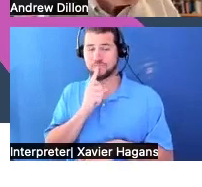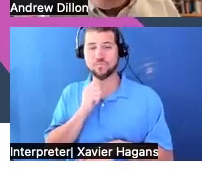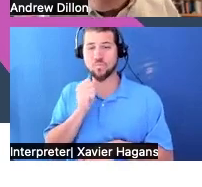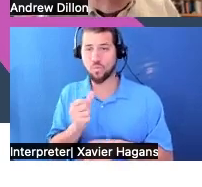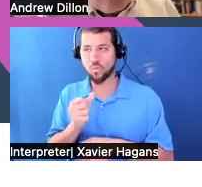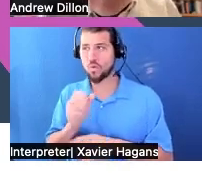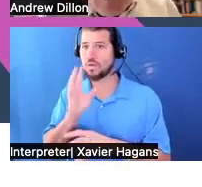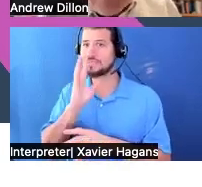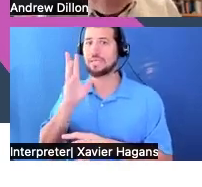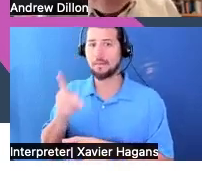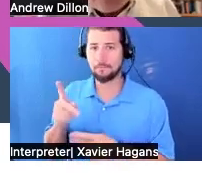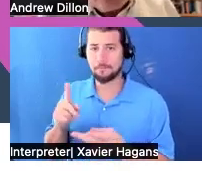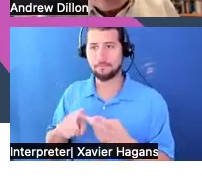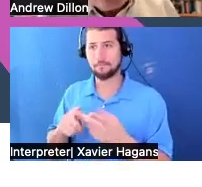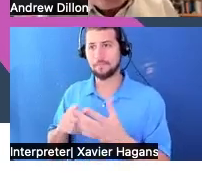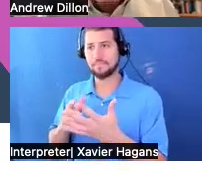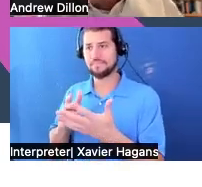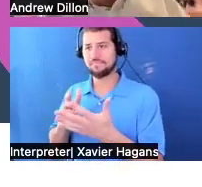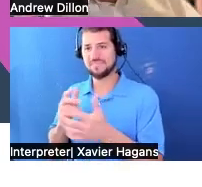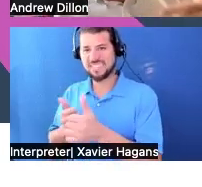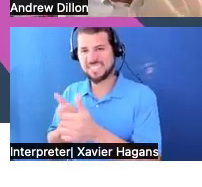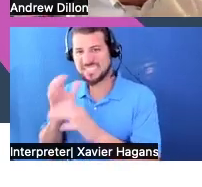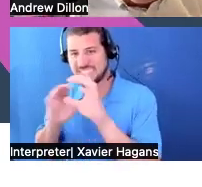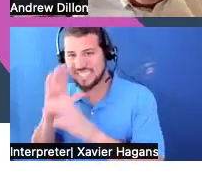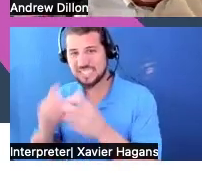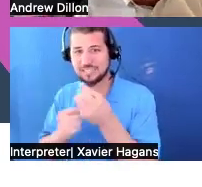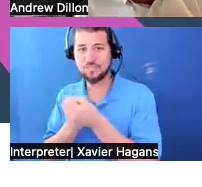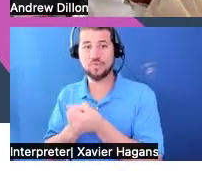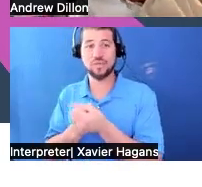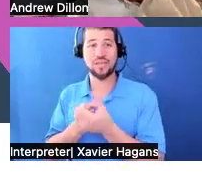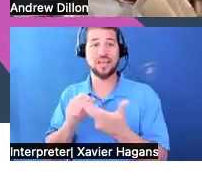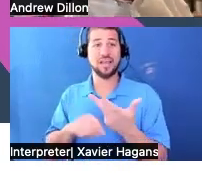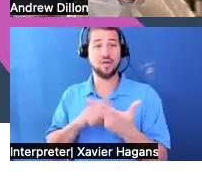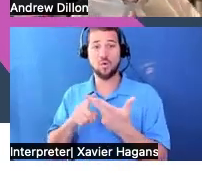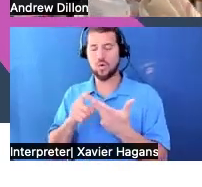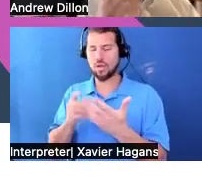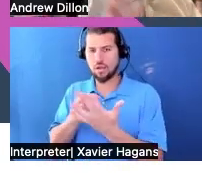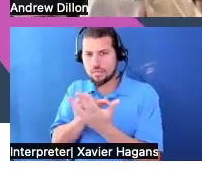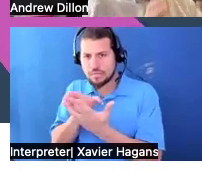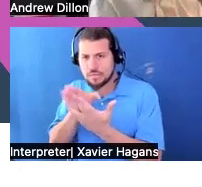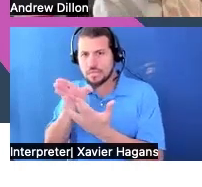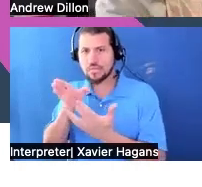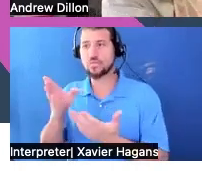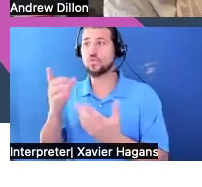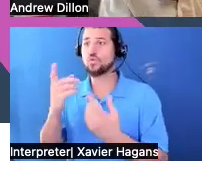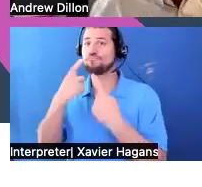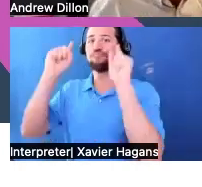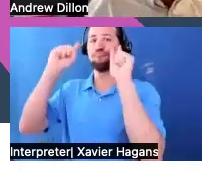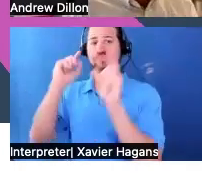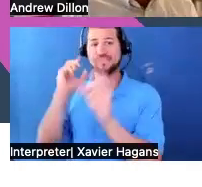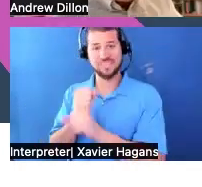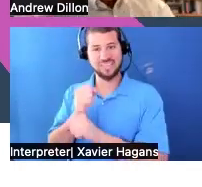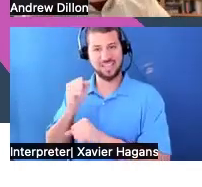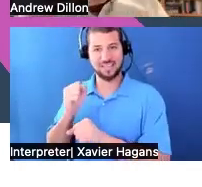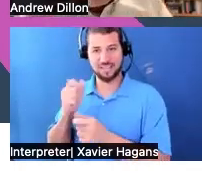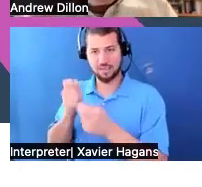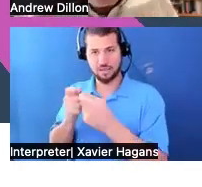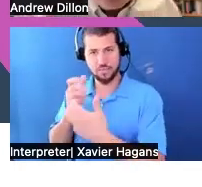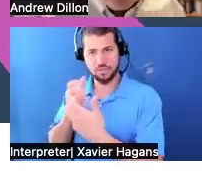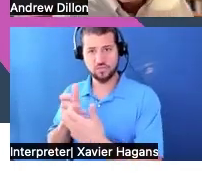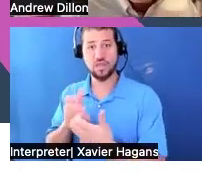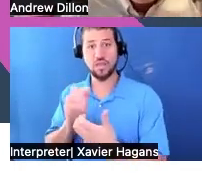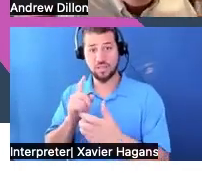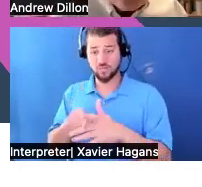we also know there are many obstacles in the university system to even gaining the accommodation. So actually the pathway to actually initiating the accommodation